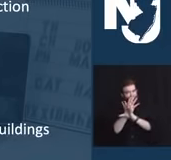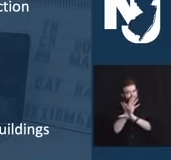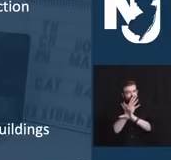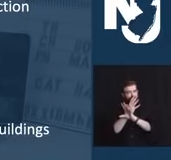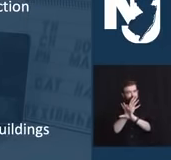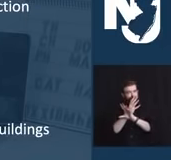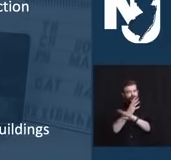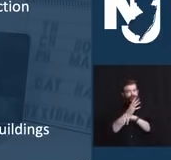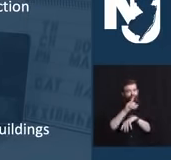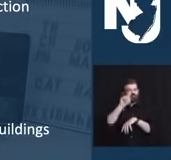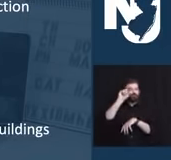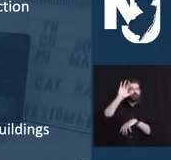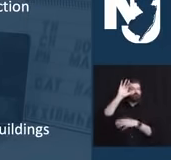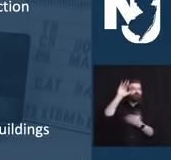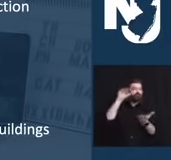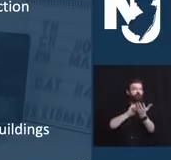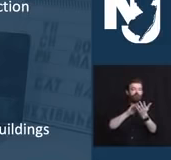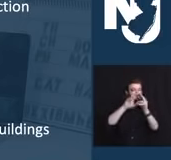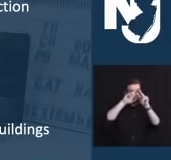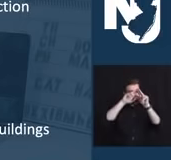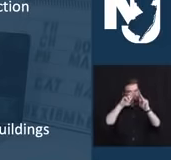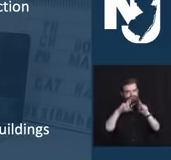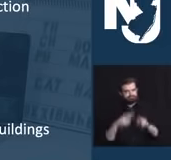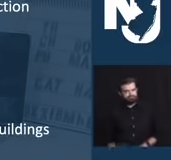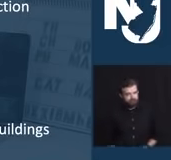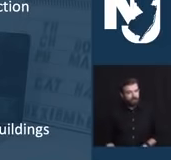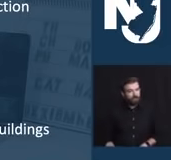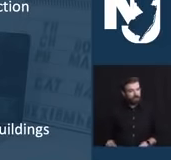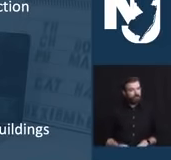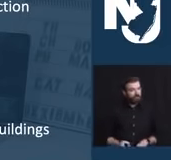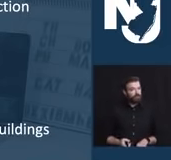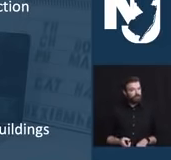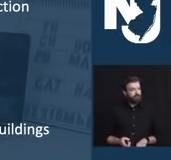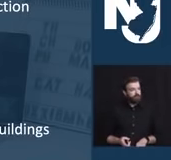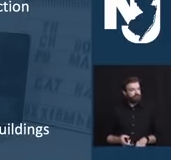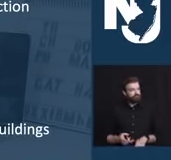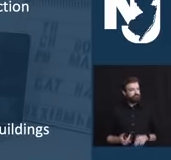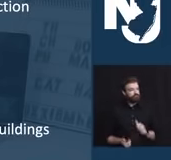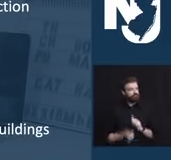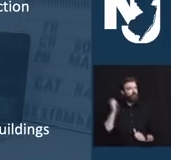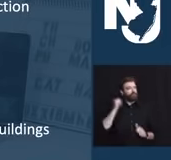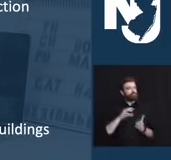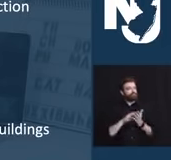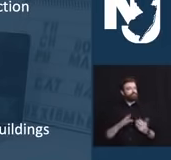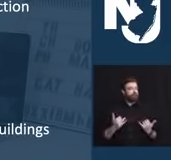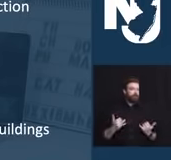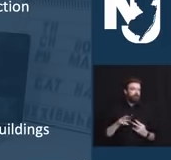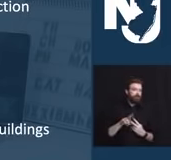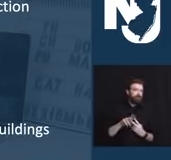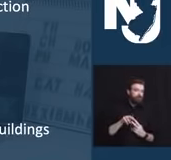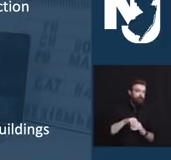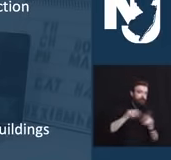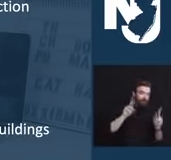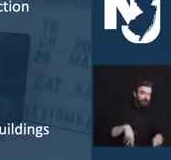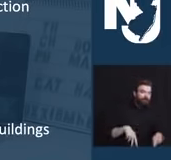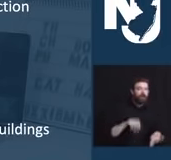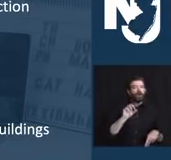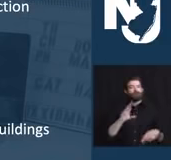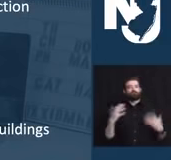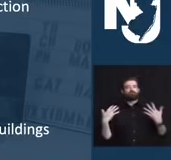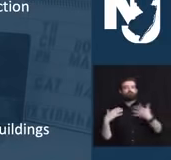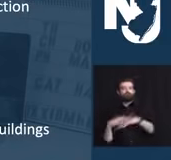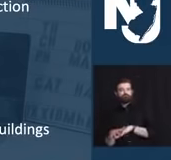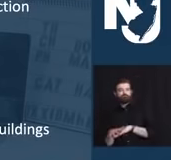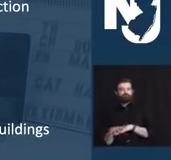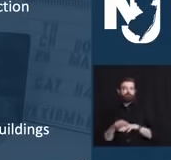all students. And of these 17 hybrid locations, I believe 8 are